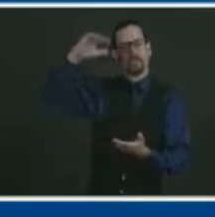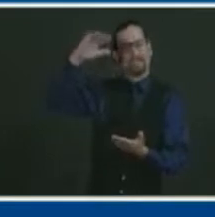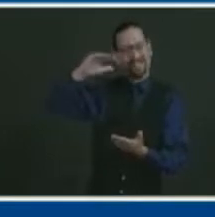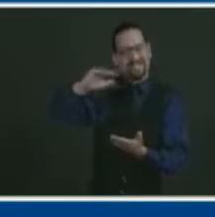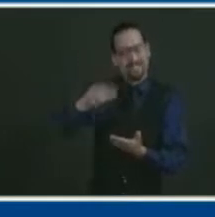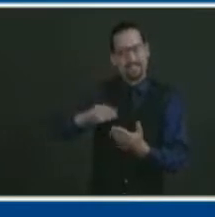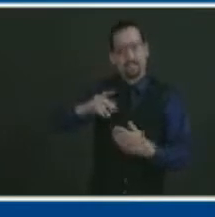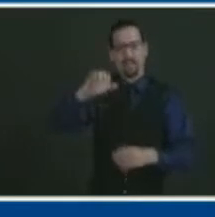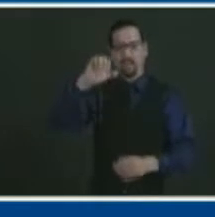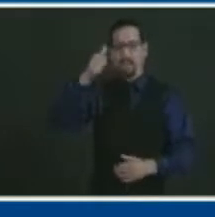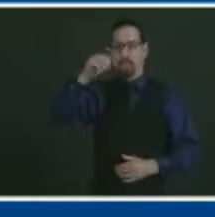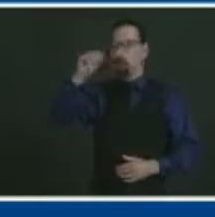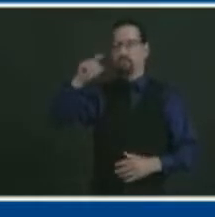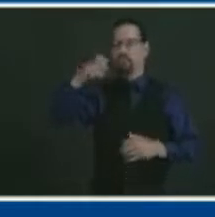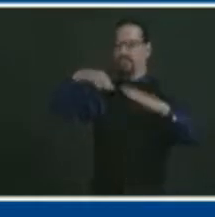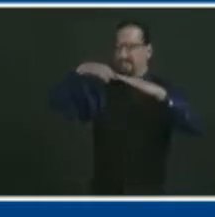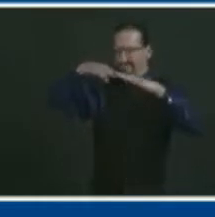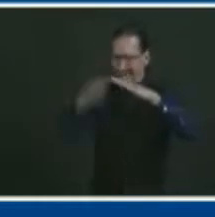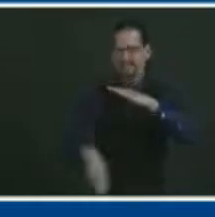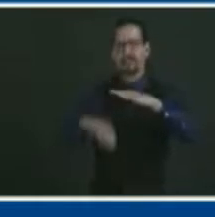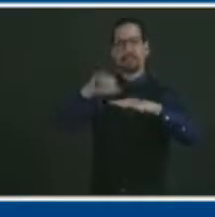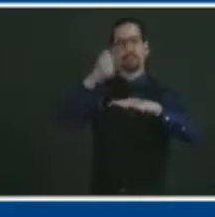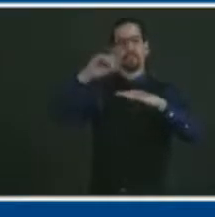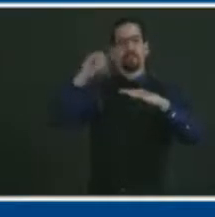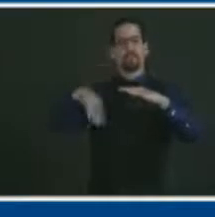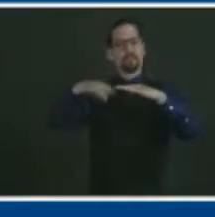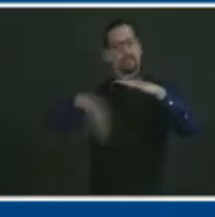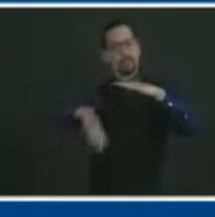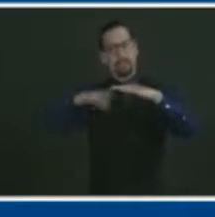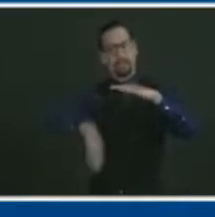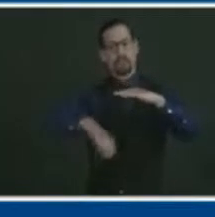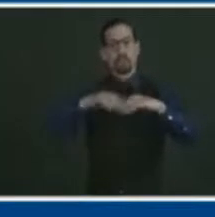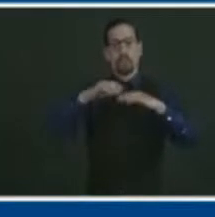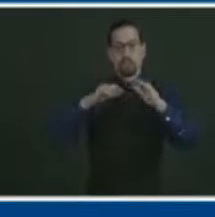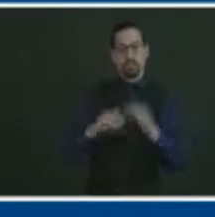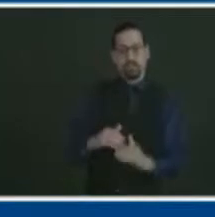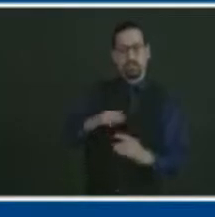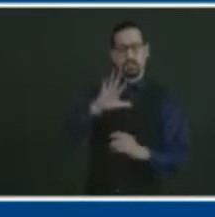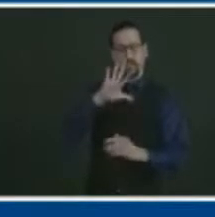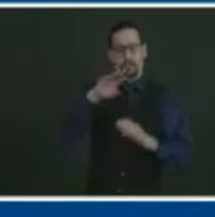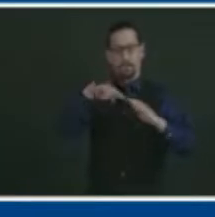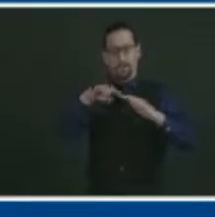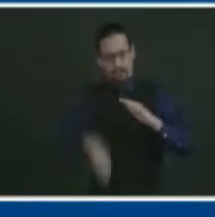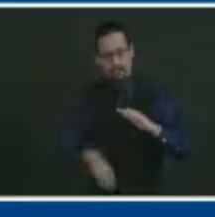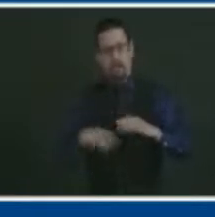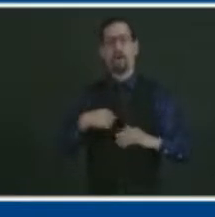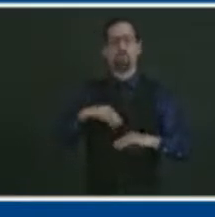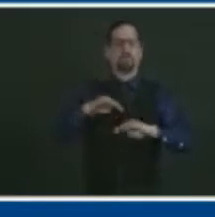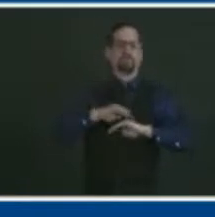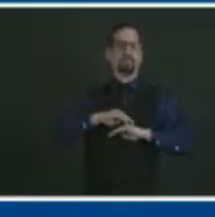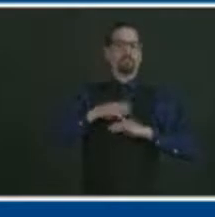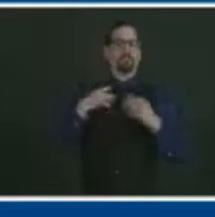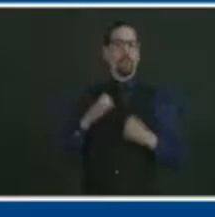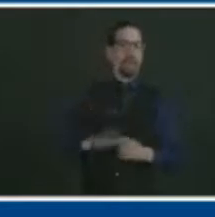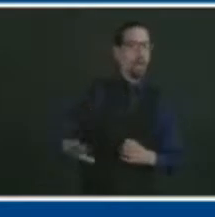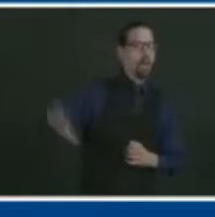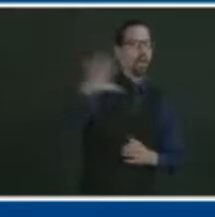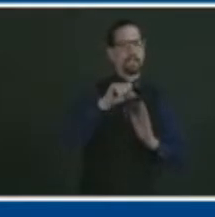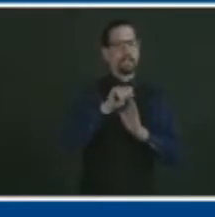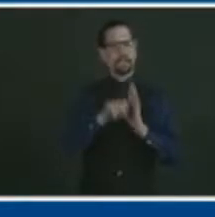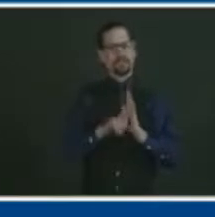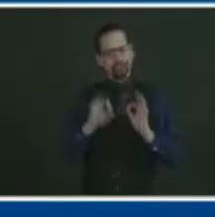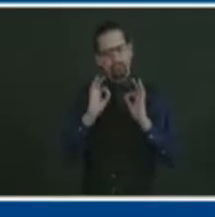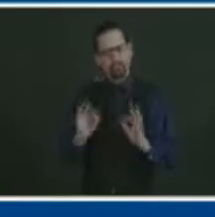but statewide, less than 5%, it's a good picture. Today we have 107 new cases, and very